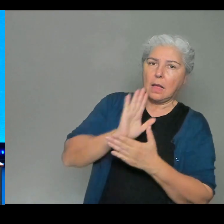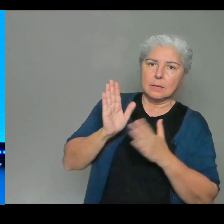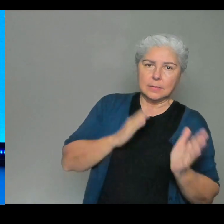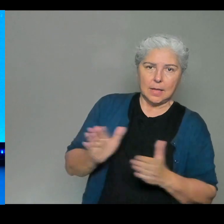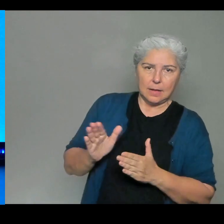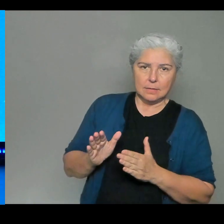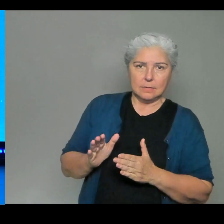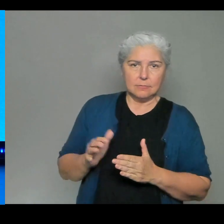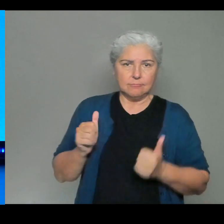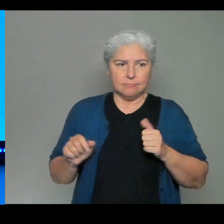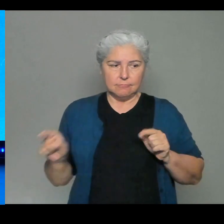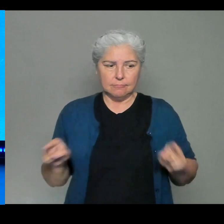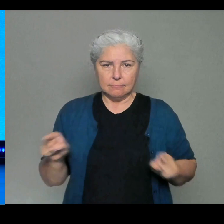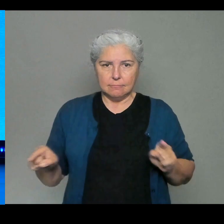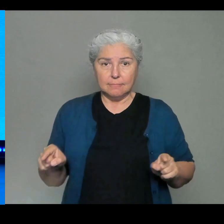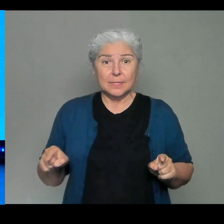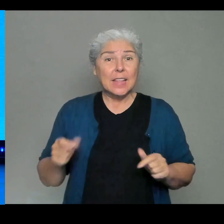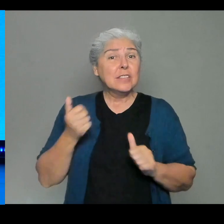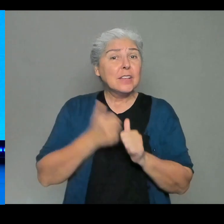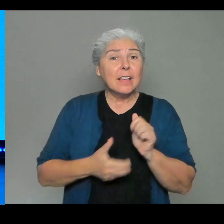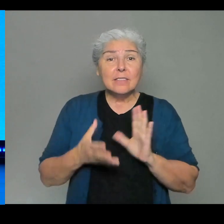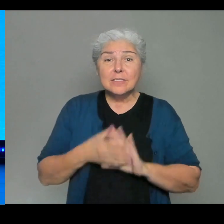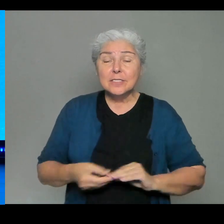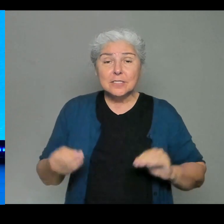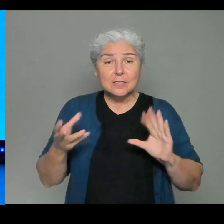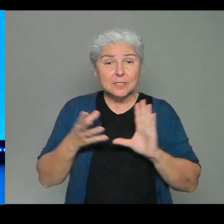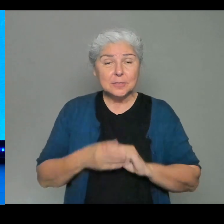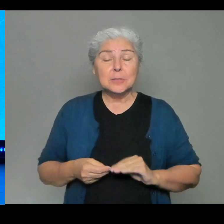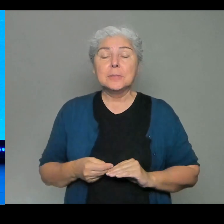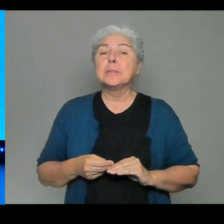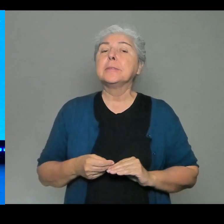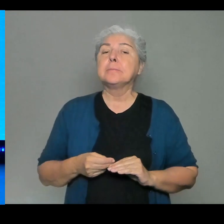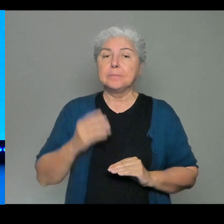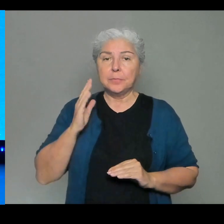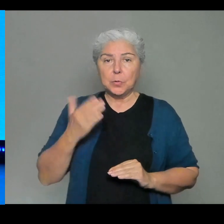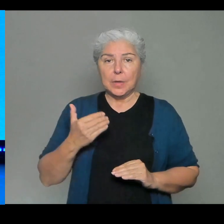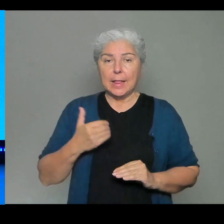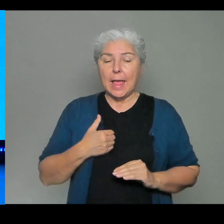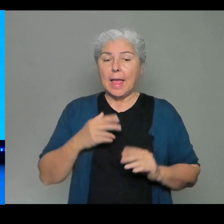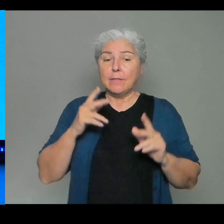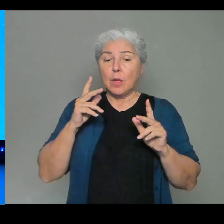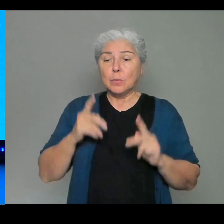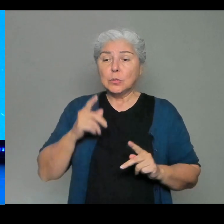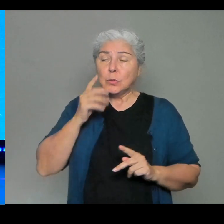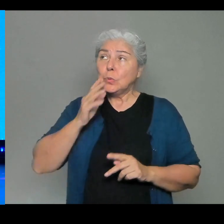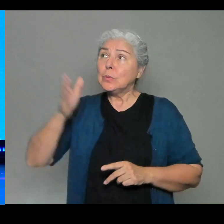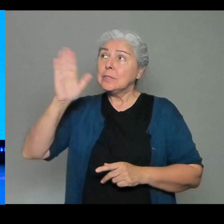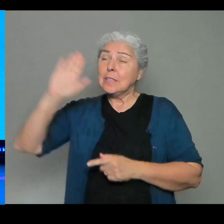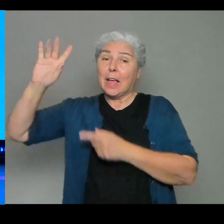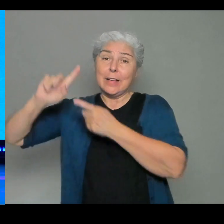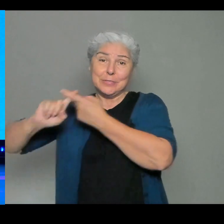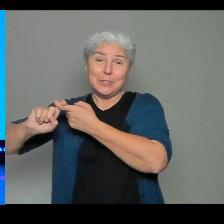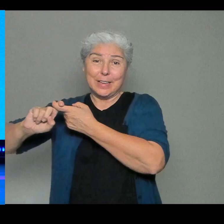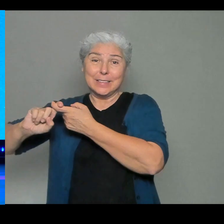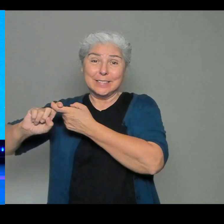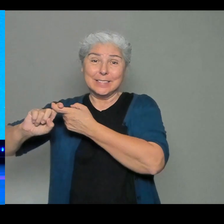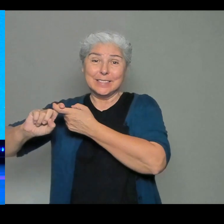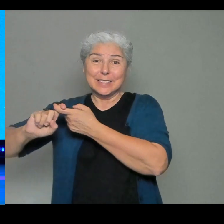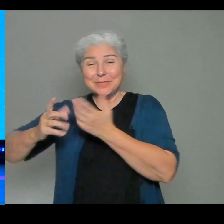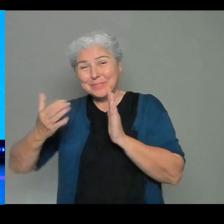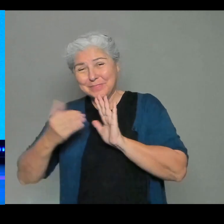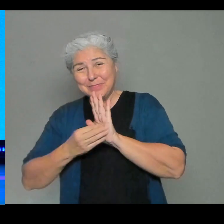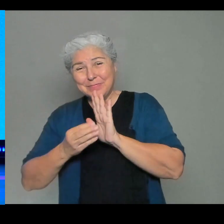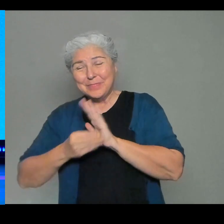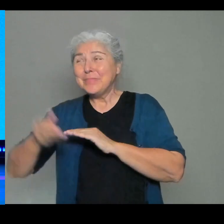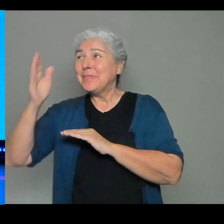to oppose God's plan? And so in every narrative story, there is someone who's God's friend. Say God's